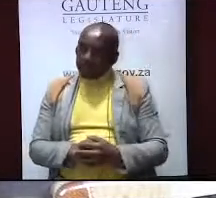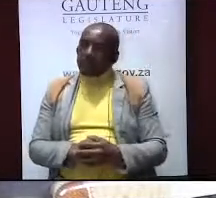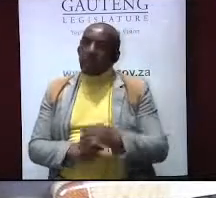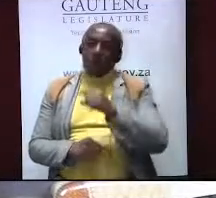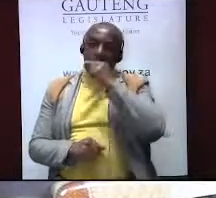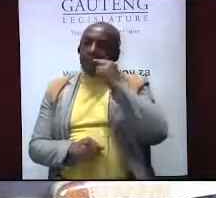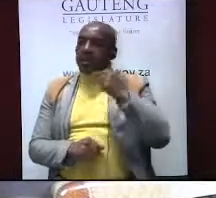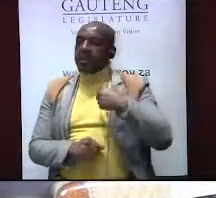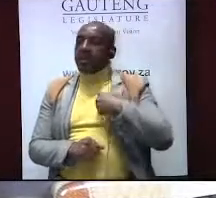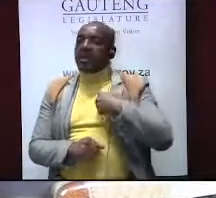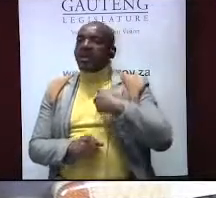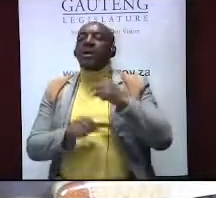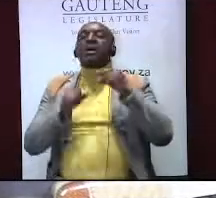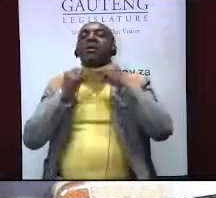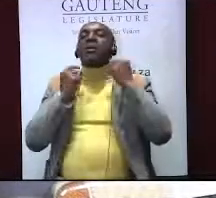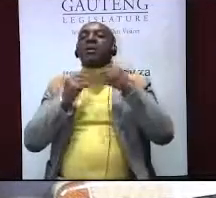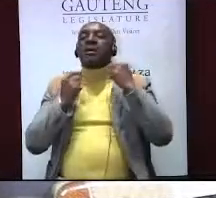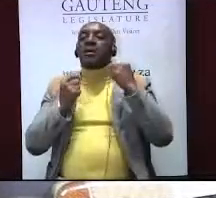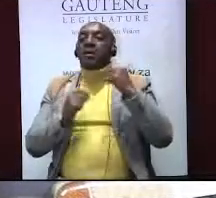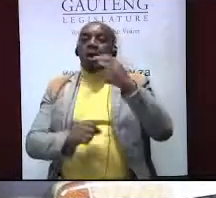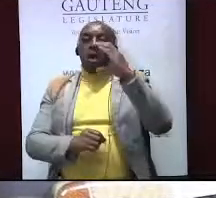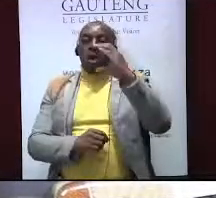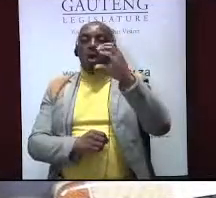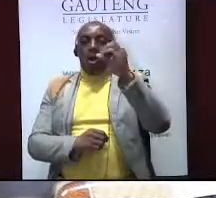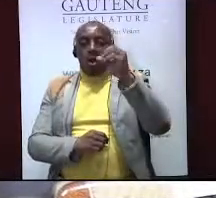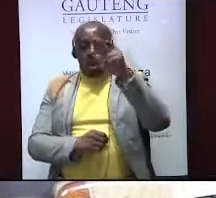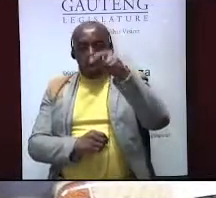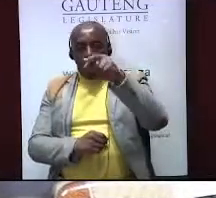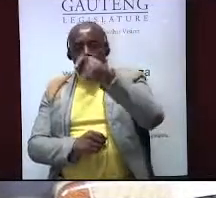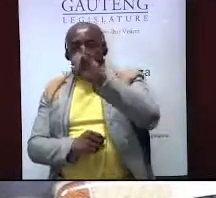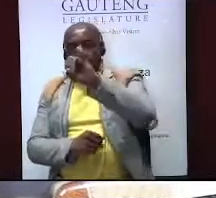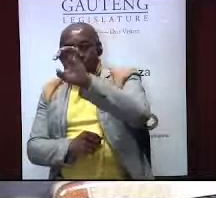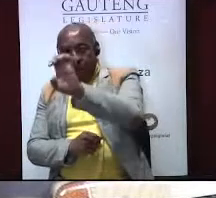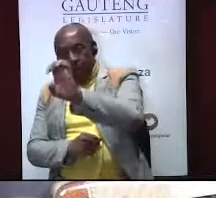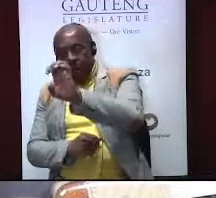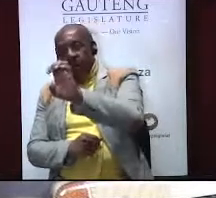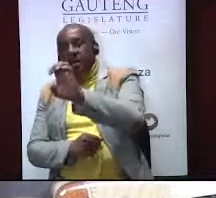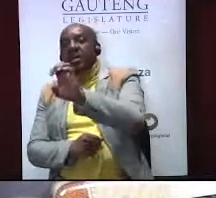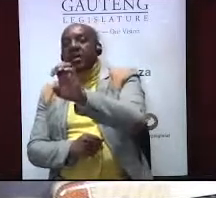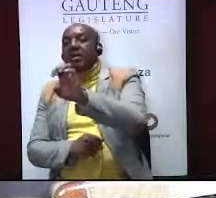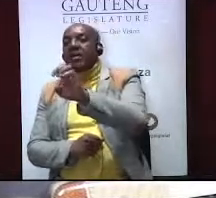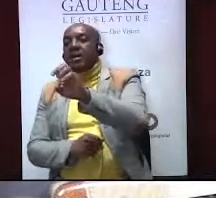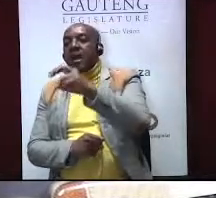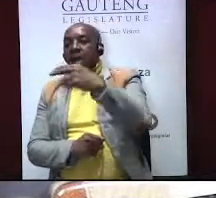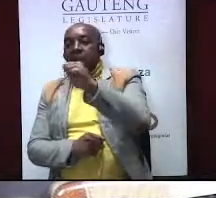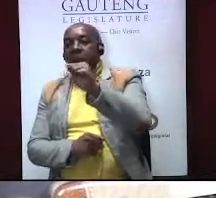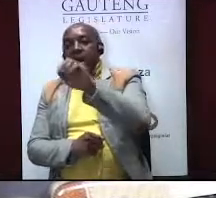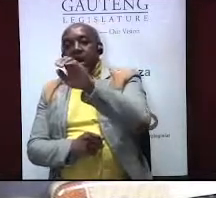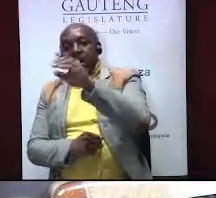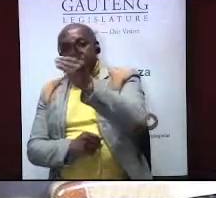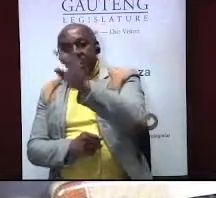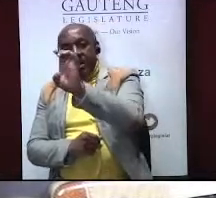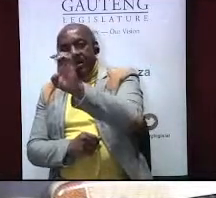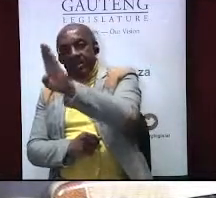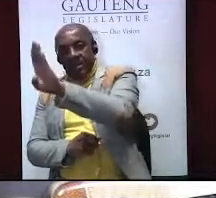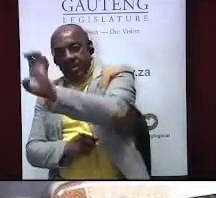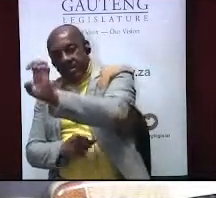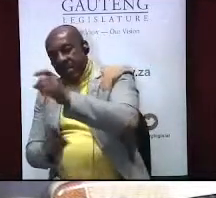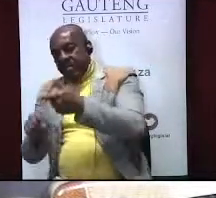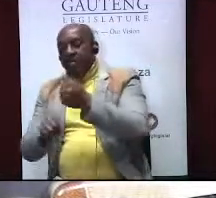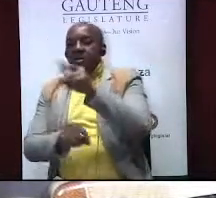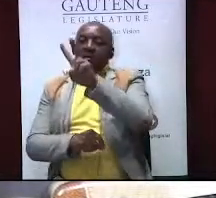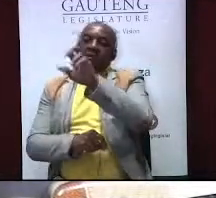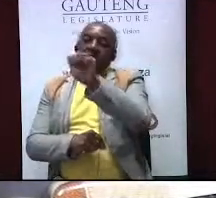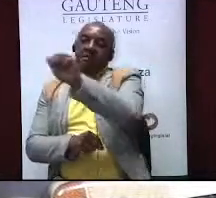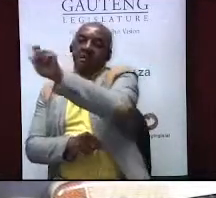My name is Apostle Konim Khatebe from the Val. I just want to make some few comments